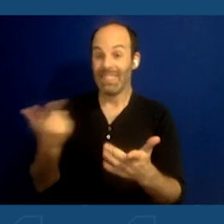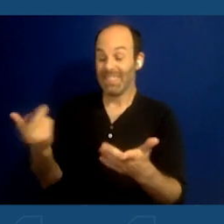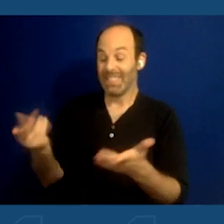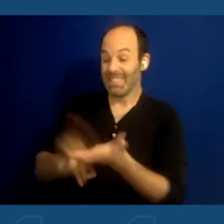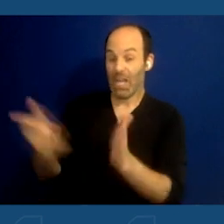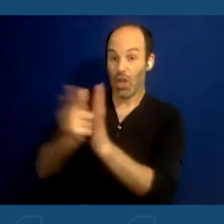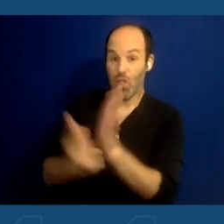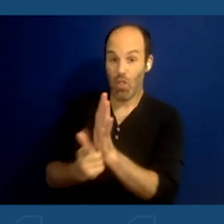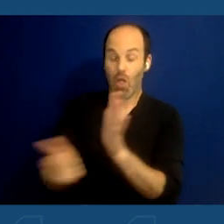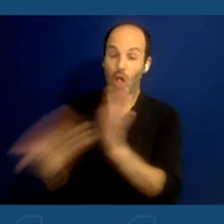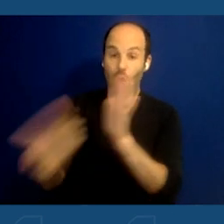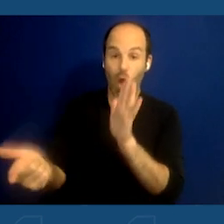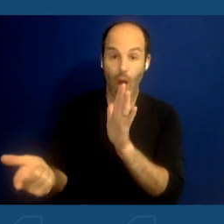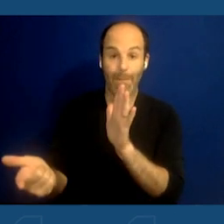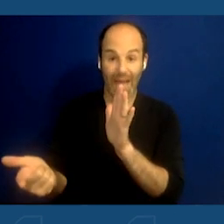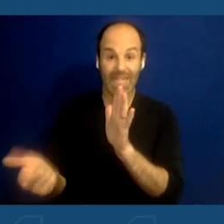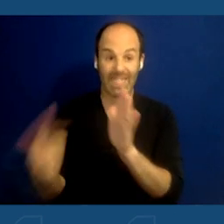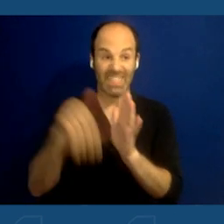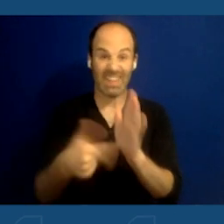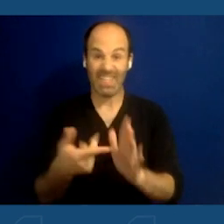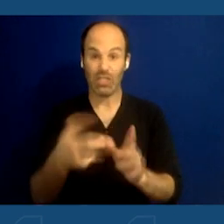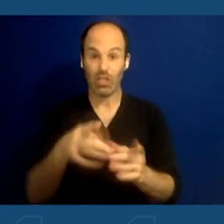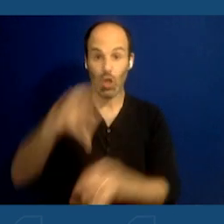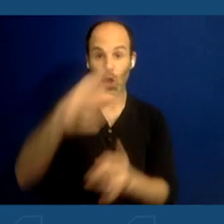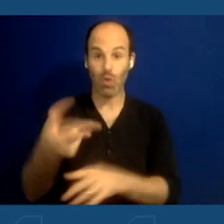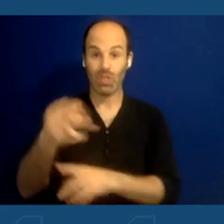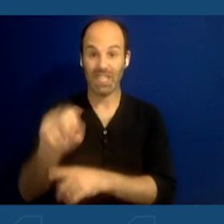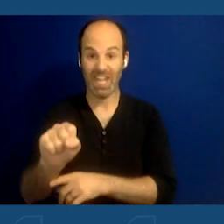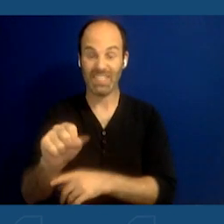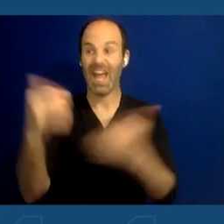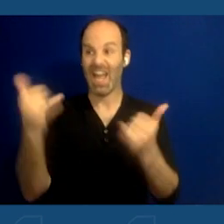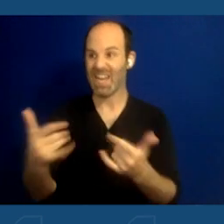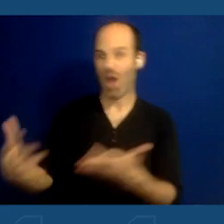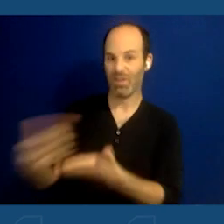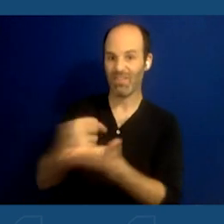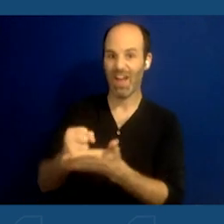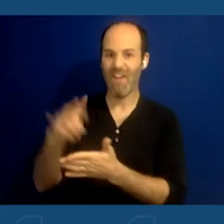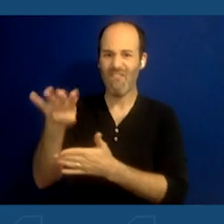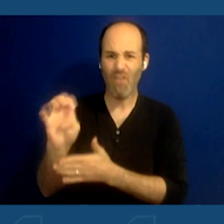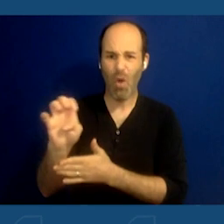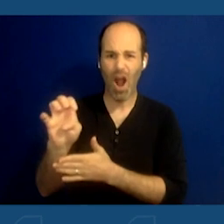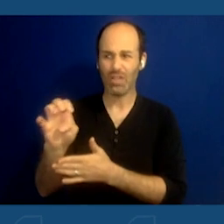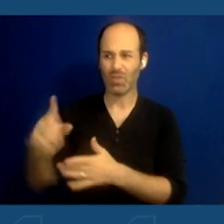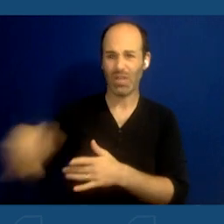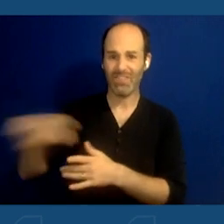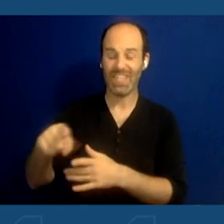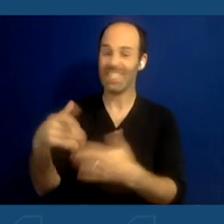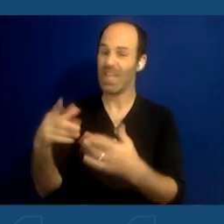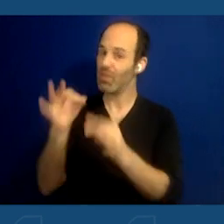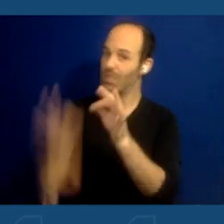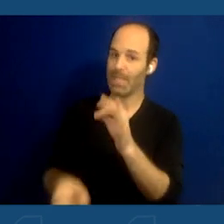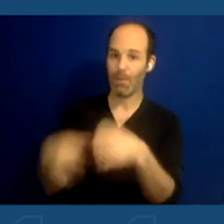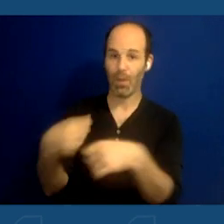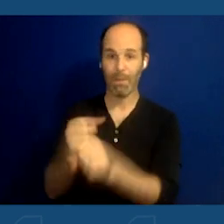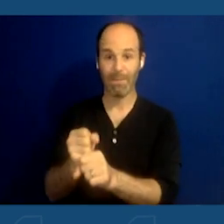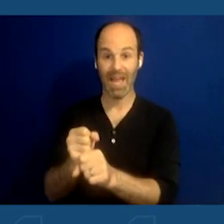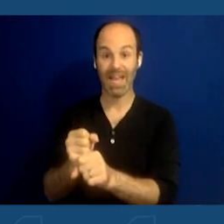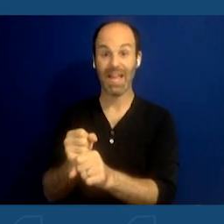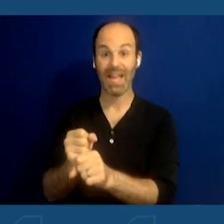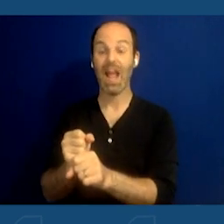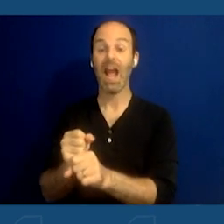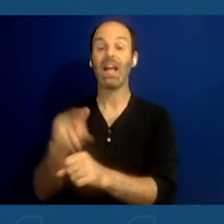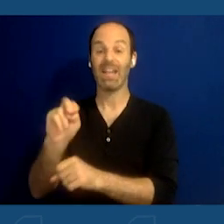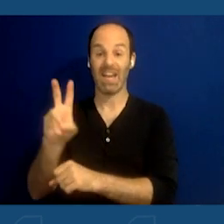now confiscated over 400 of these, and they're simple to manufacture. They're sent from a facility in Nevada many